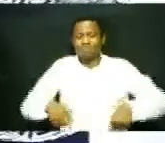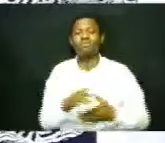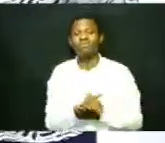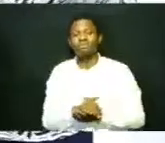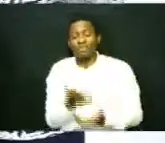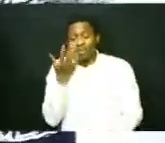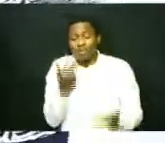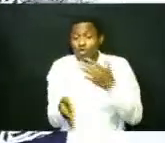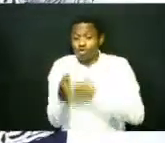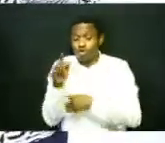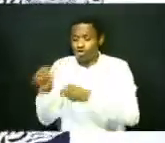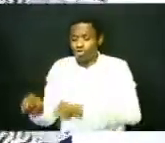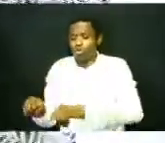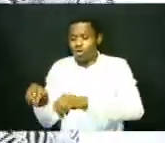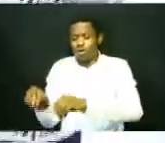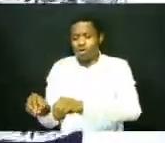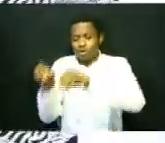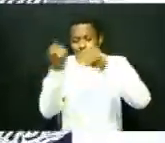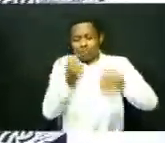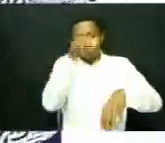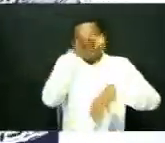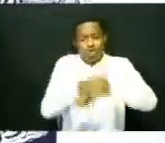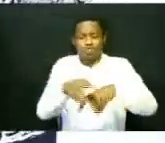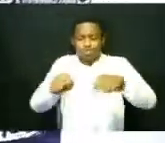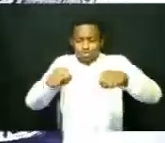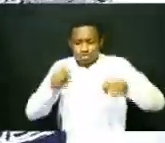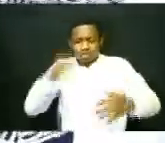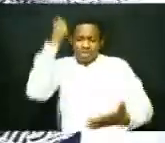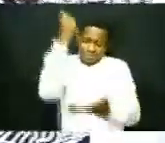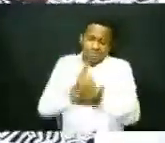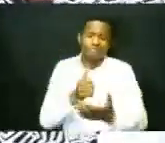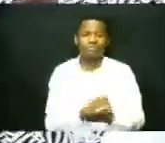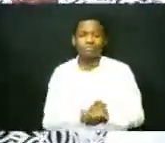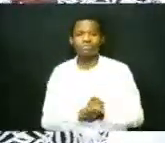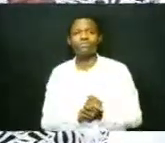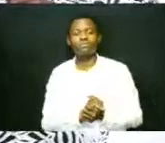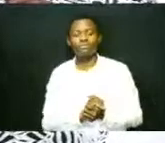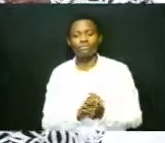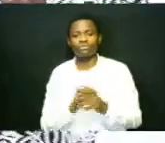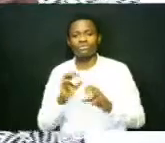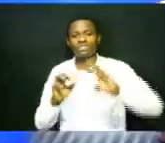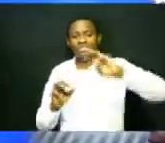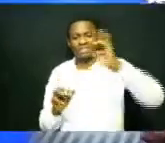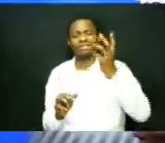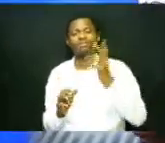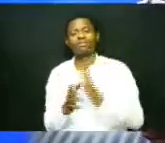you be enthroned. Amen. Number 6. Verse